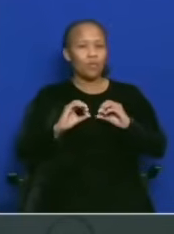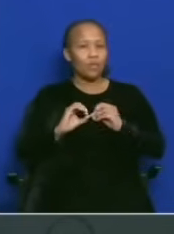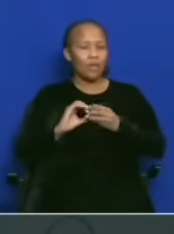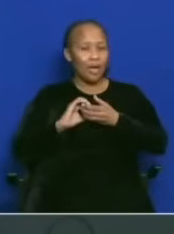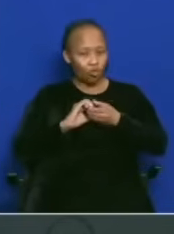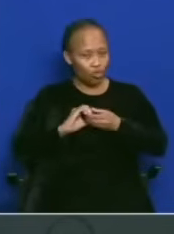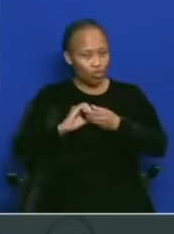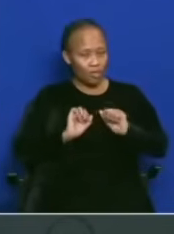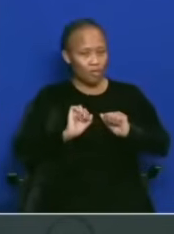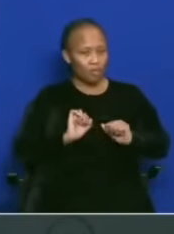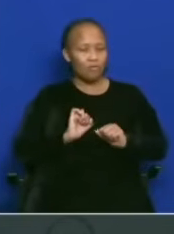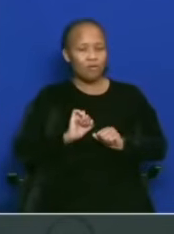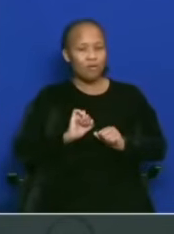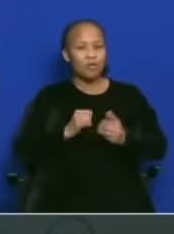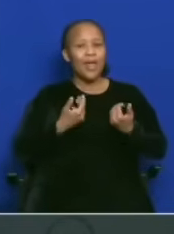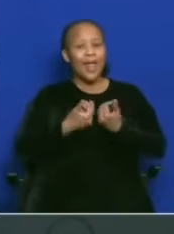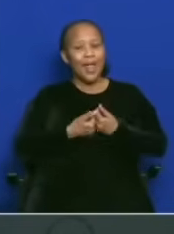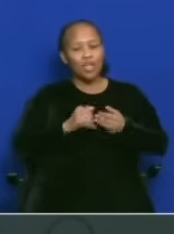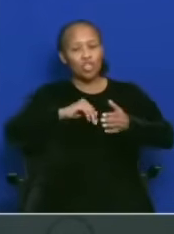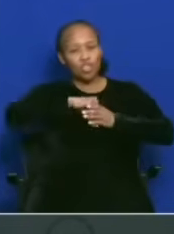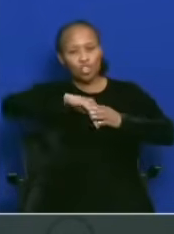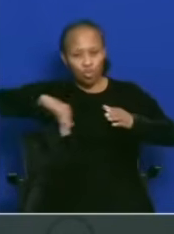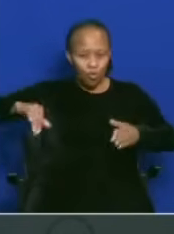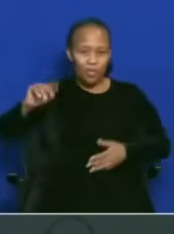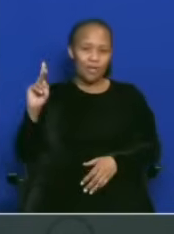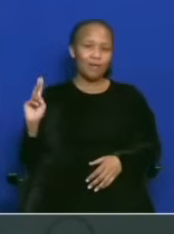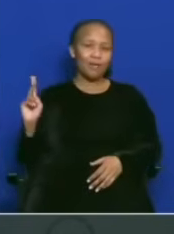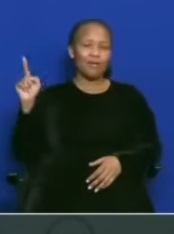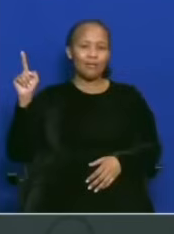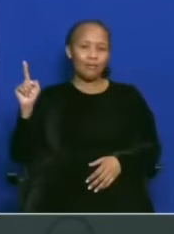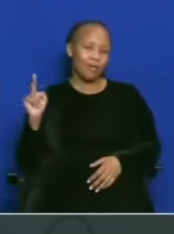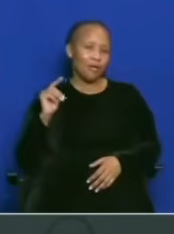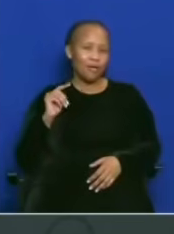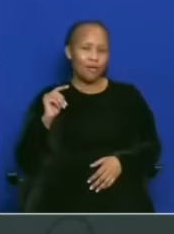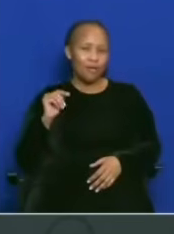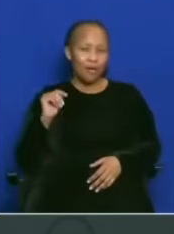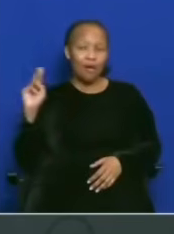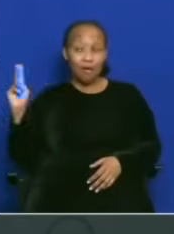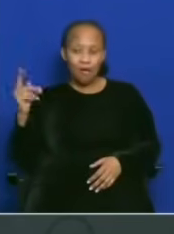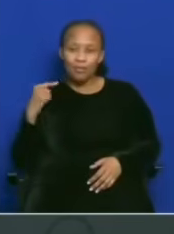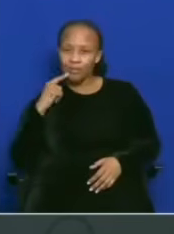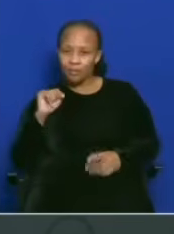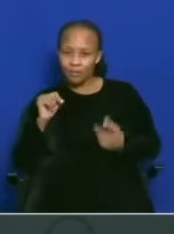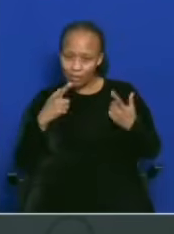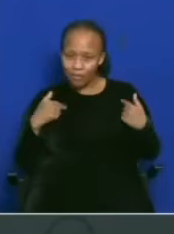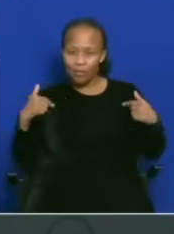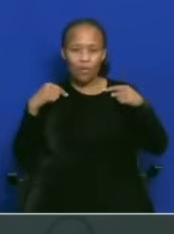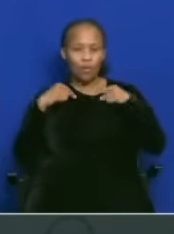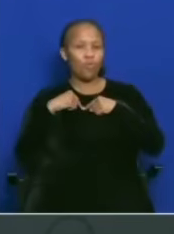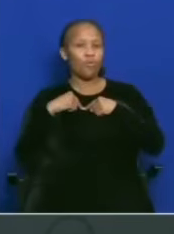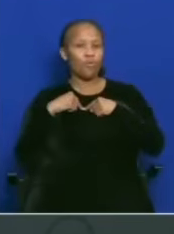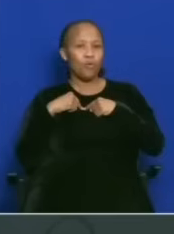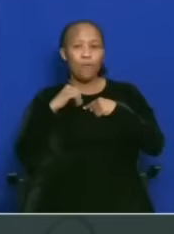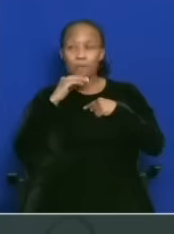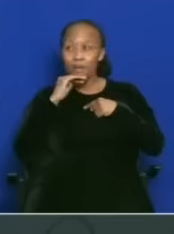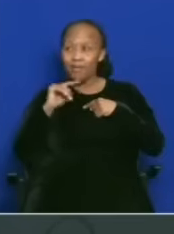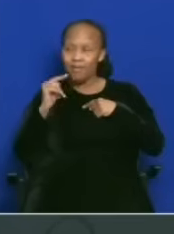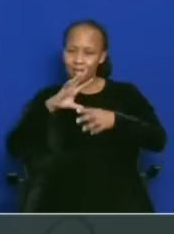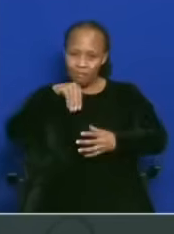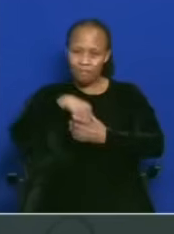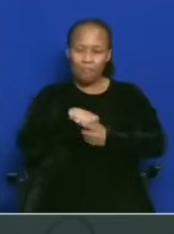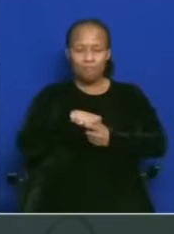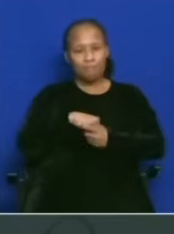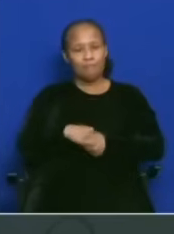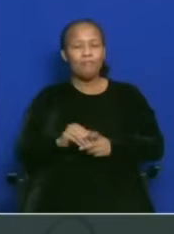Khan. Because when General Khan is speaking and he says we, clearly that includes him. Yes. But when a third party says